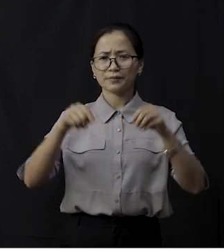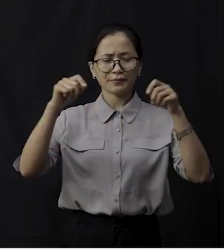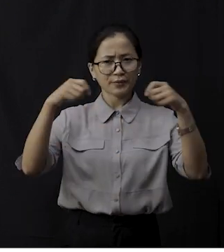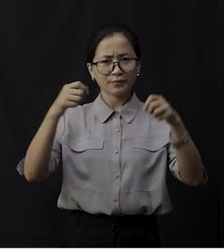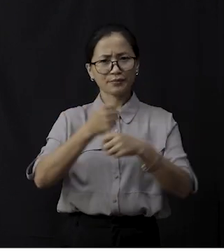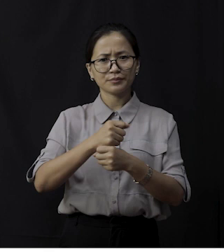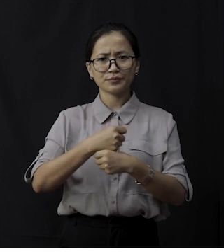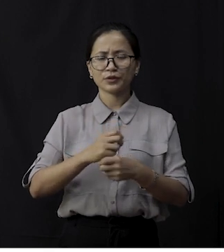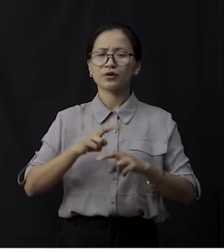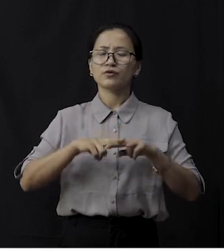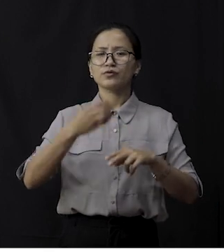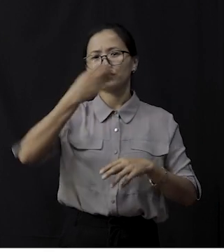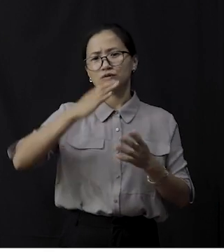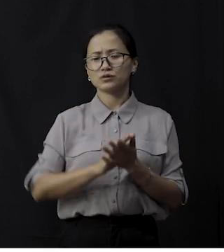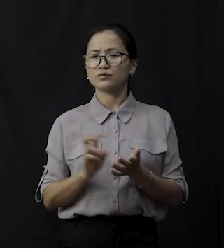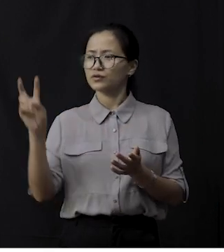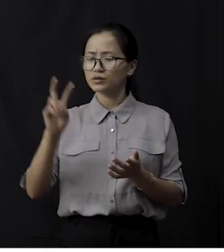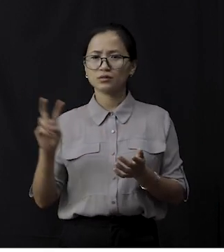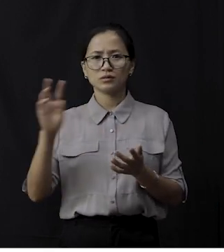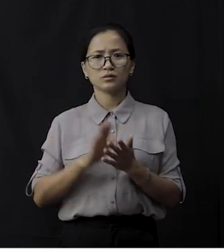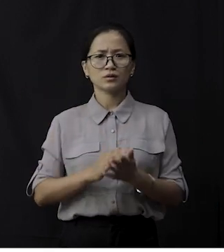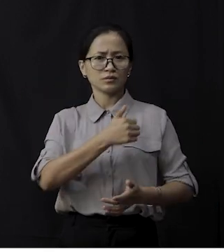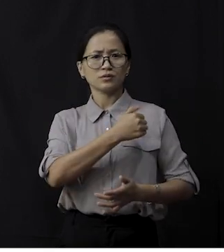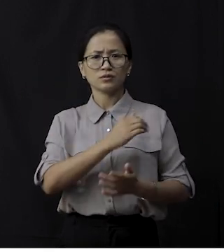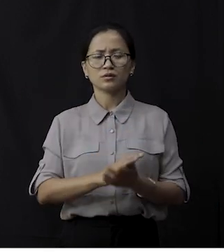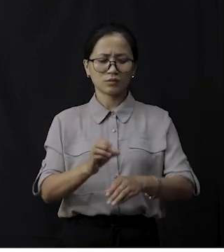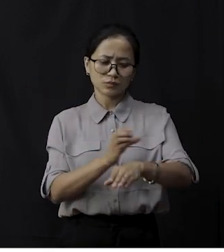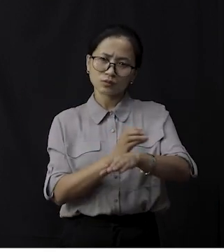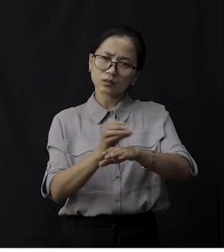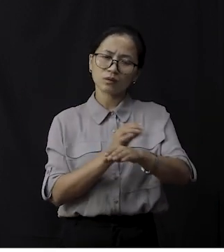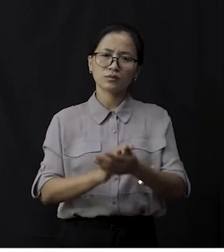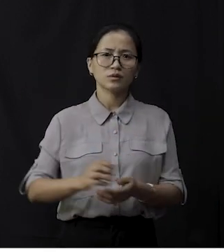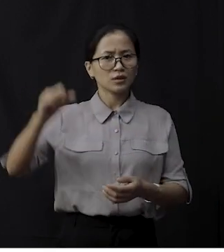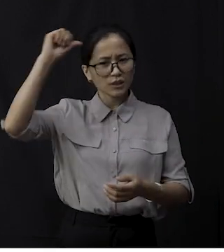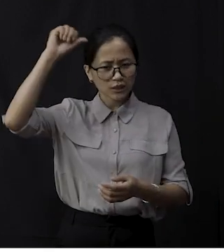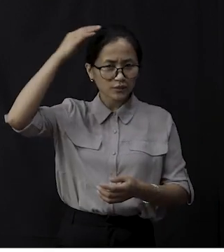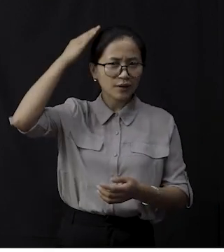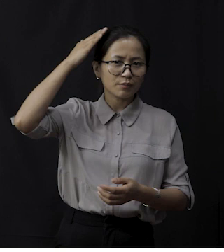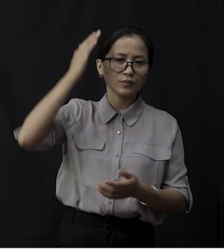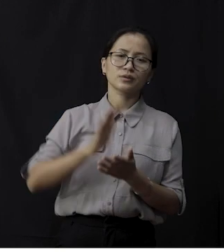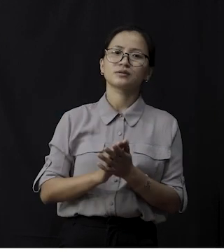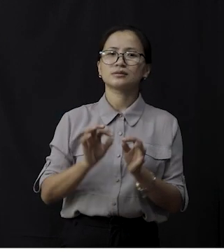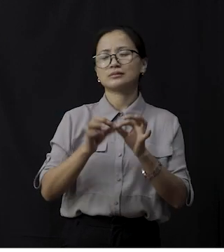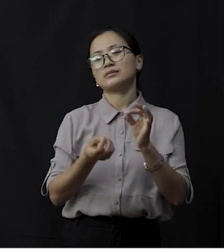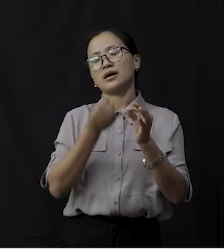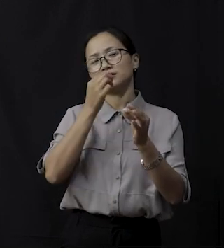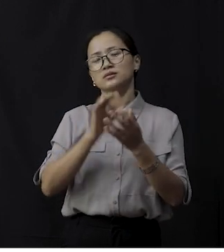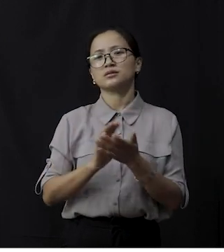peppers, from fruits to vegetables, from perfumes to soap to shampoos to